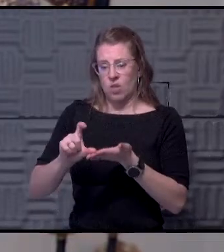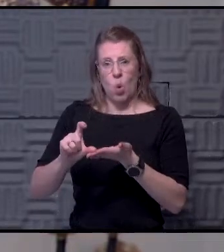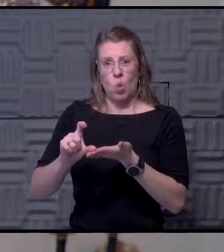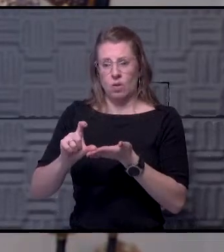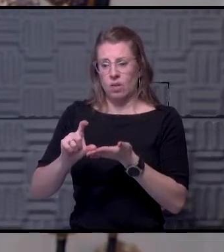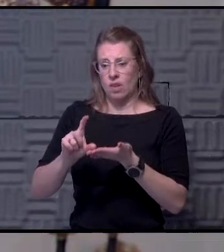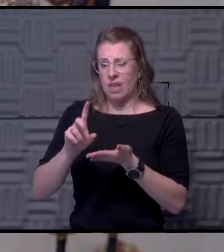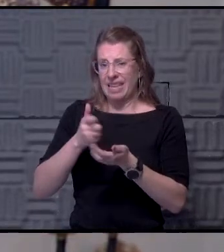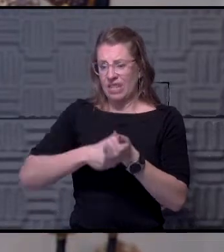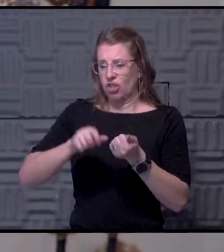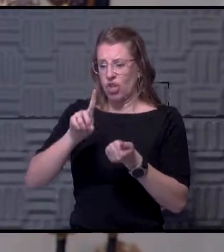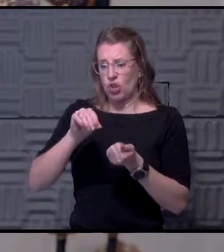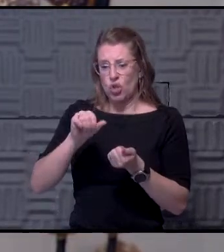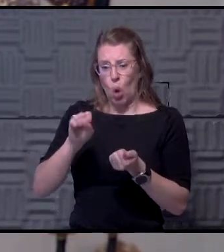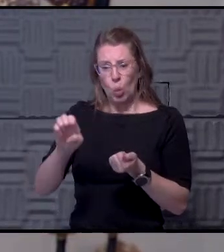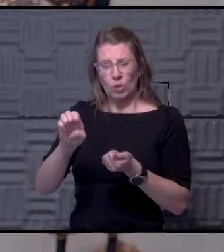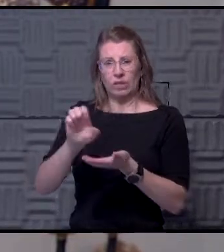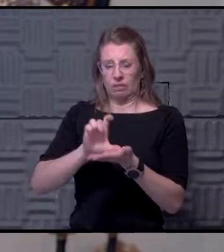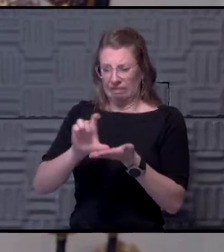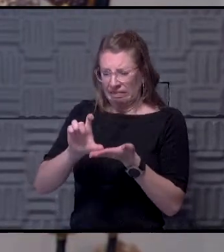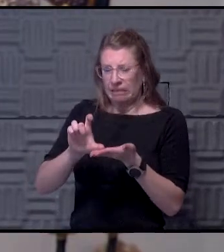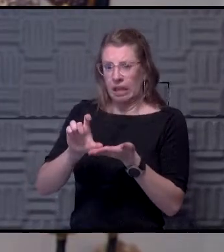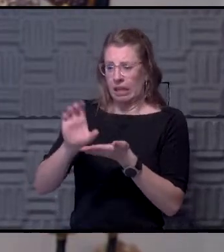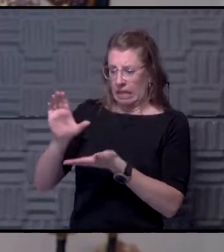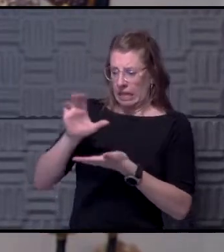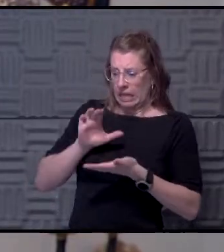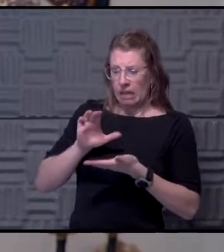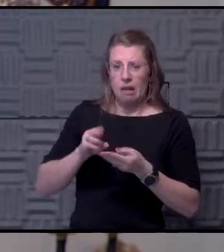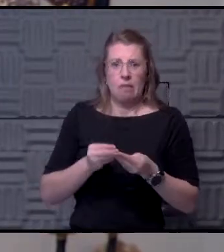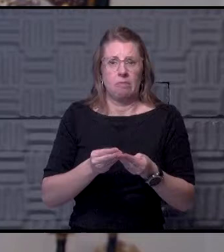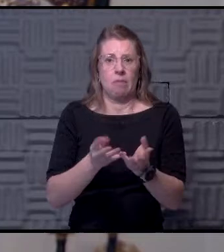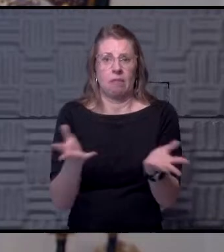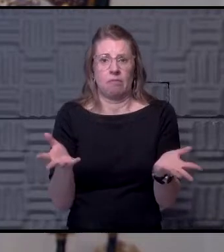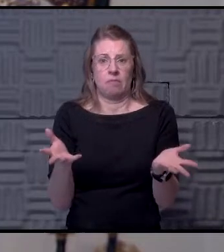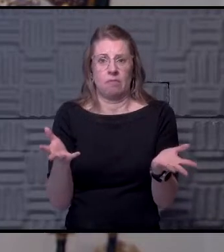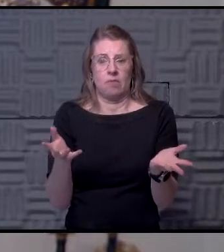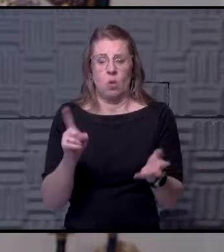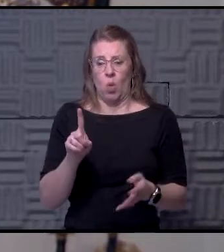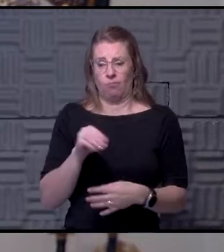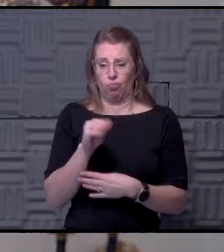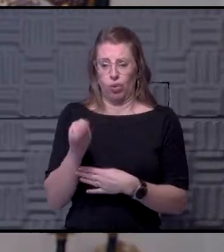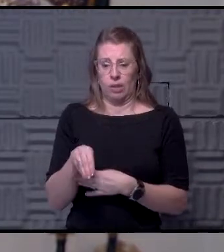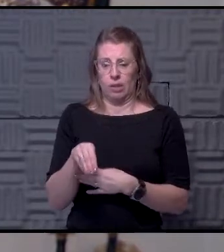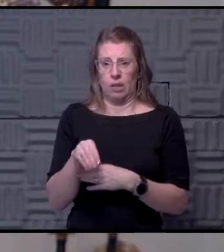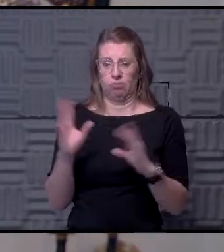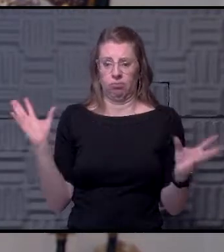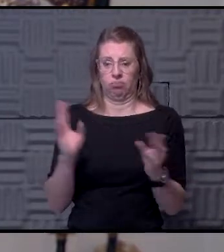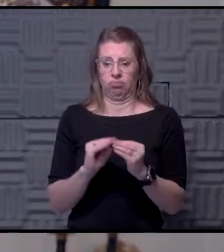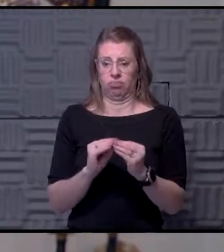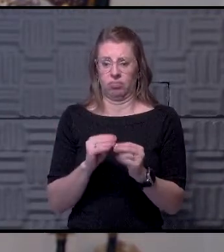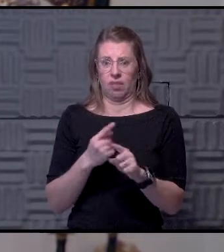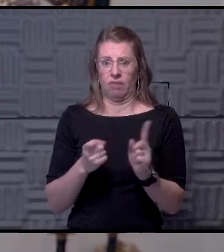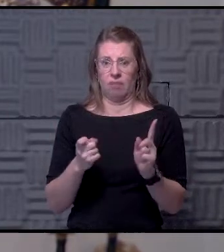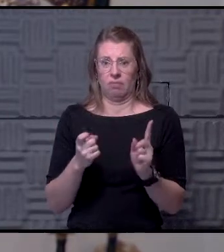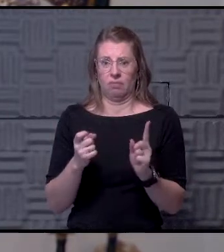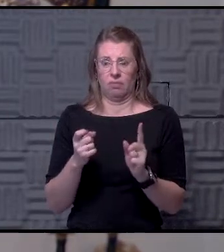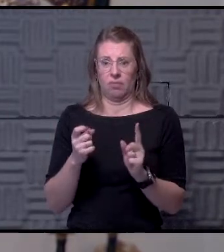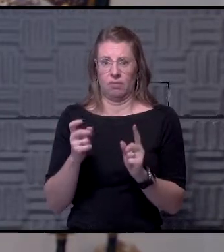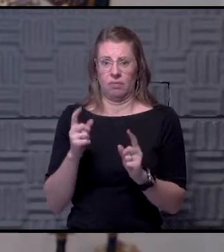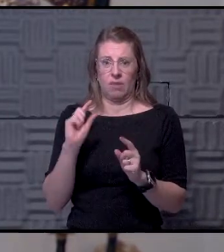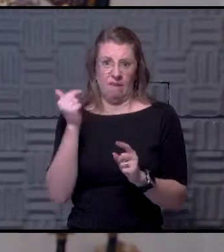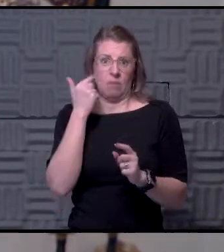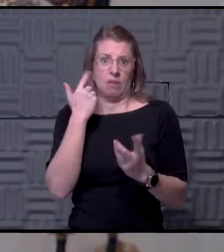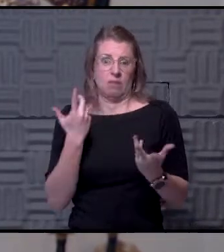that that we've been deserving of for the state of Kansas, 1% of the total. And but it is